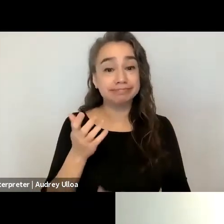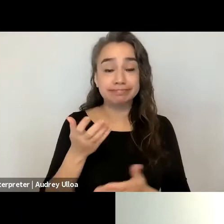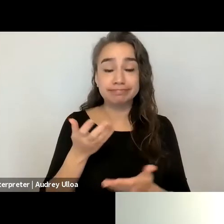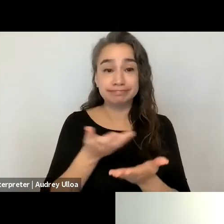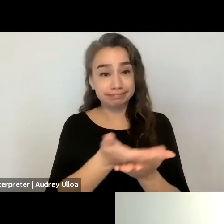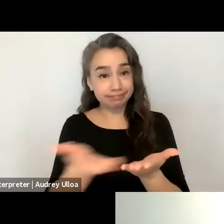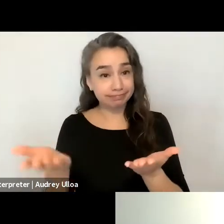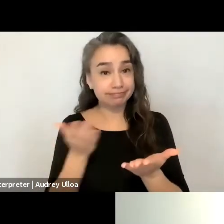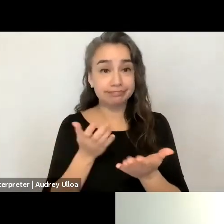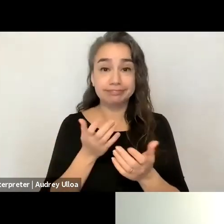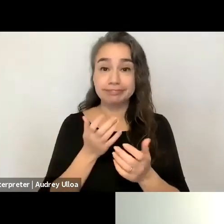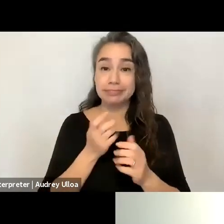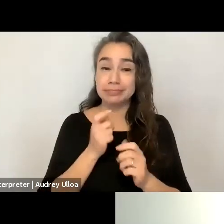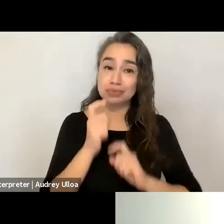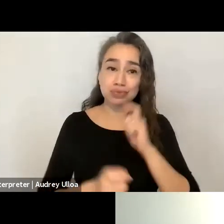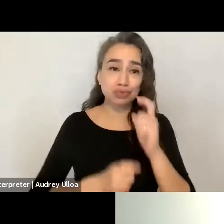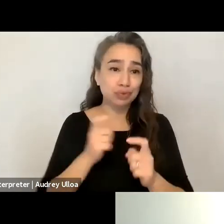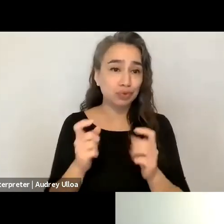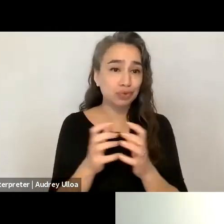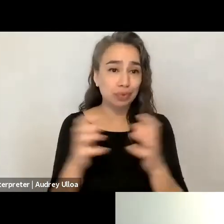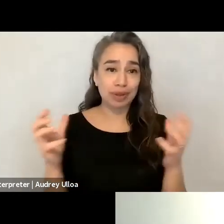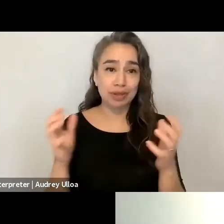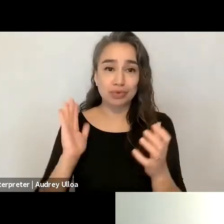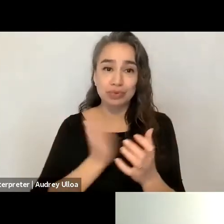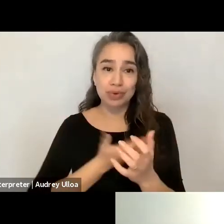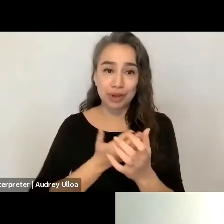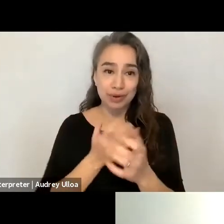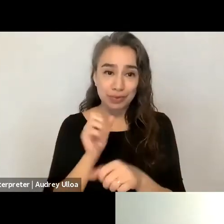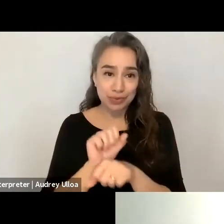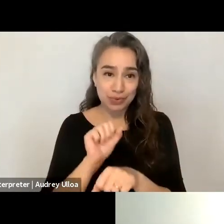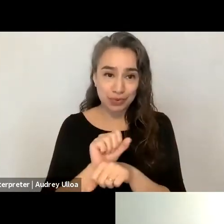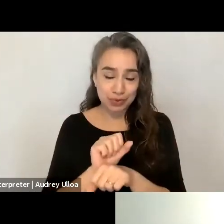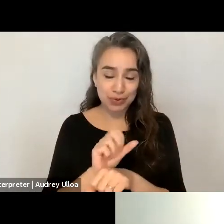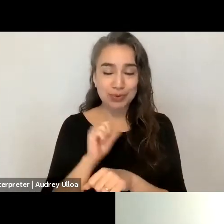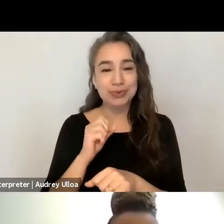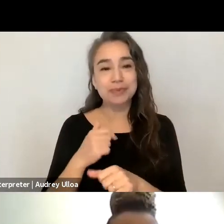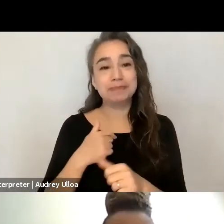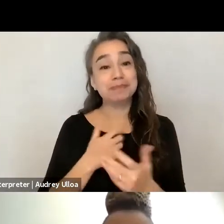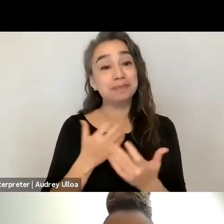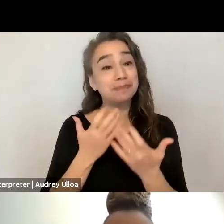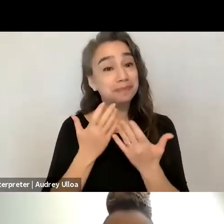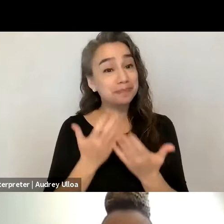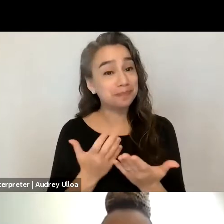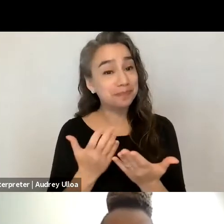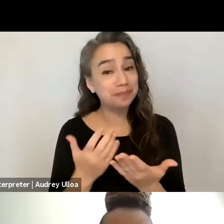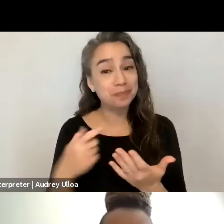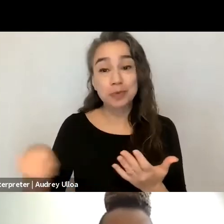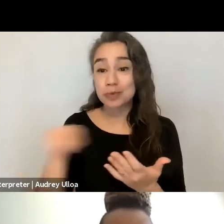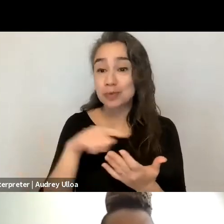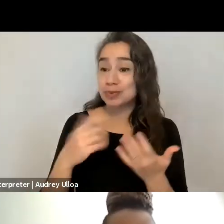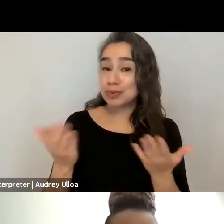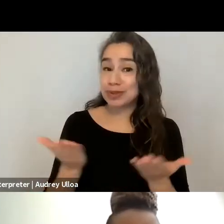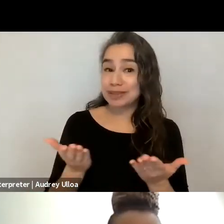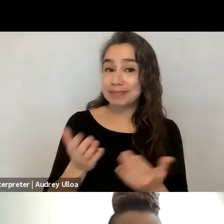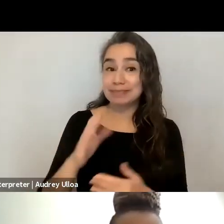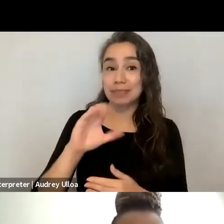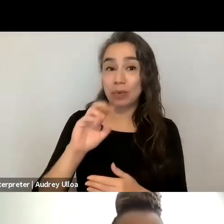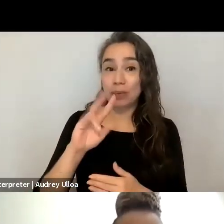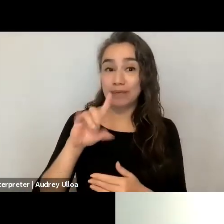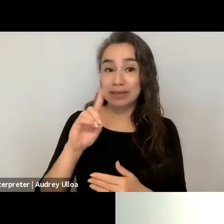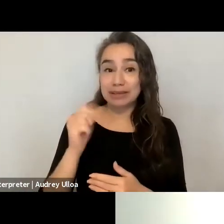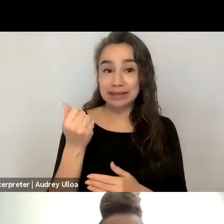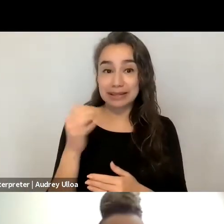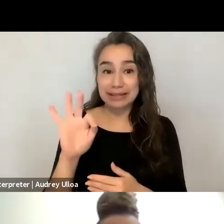contributed so much to the work that we do. And so without further ado, you are in the COVID-19 pivot